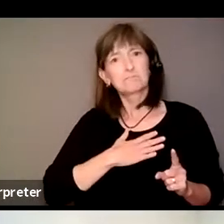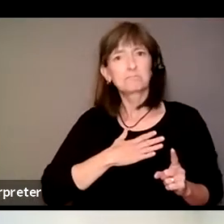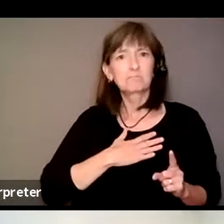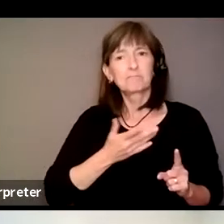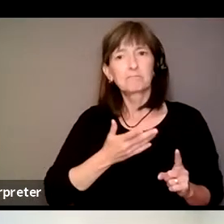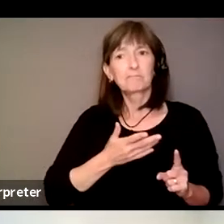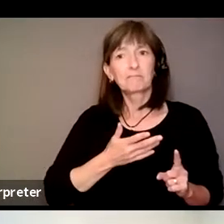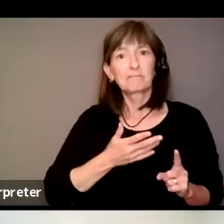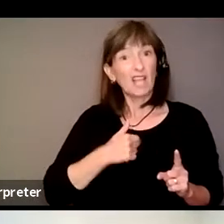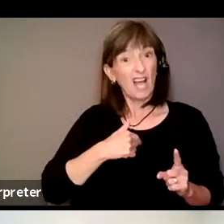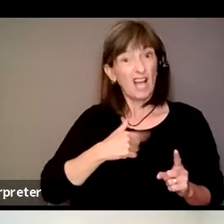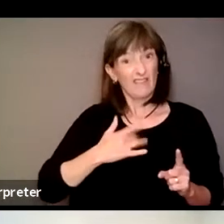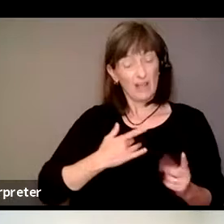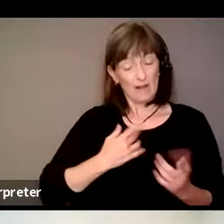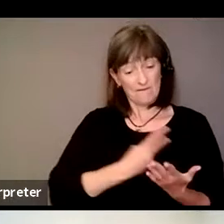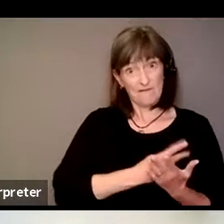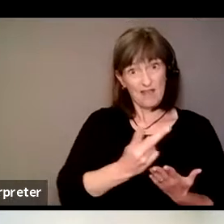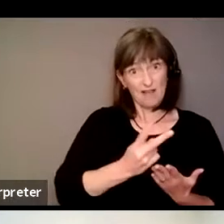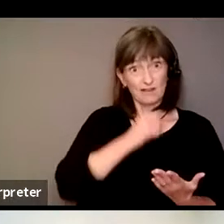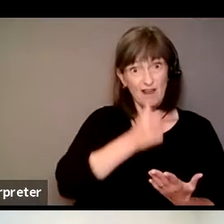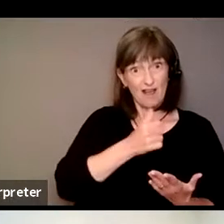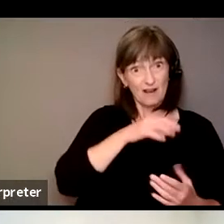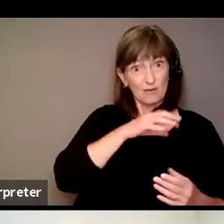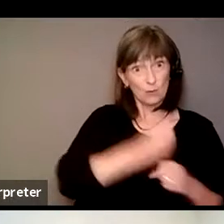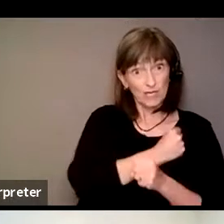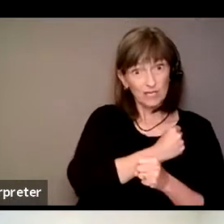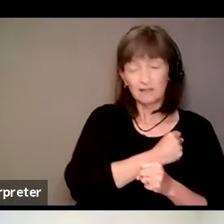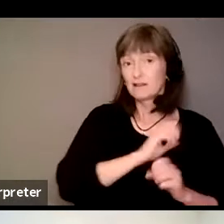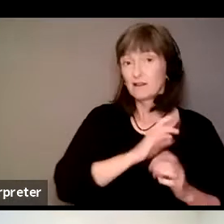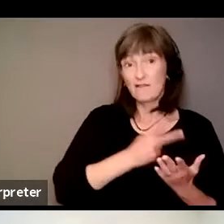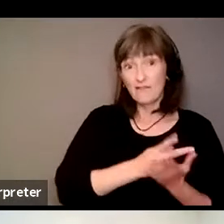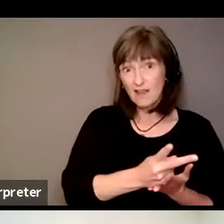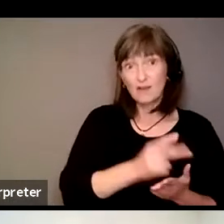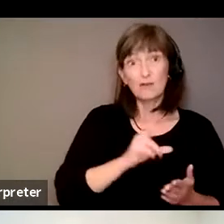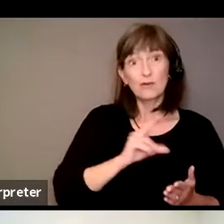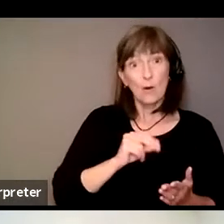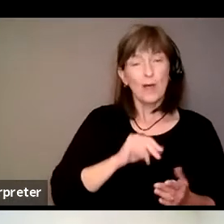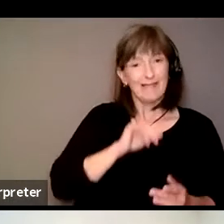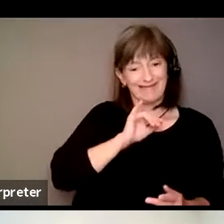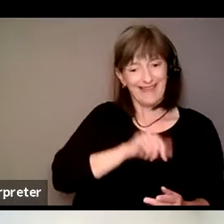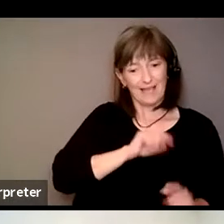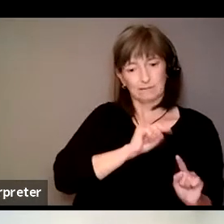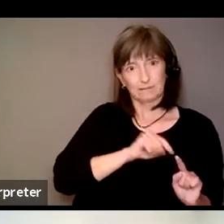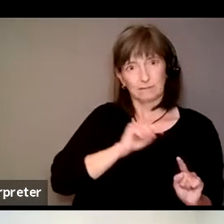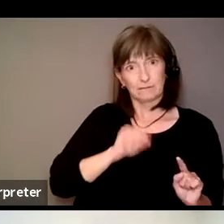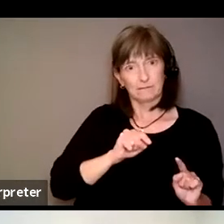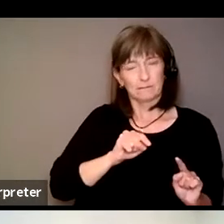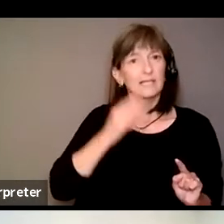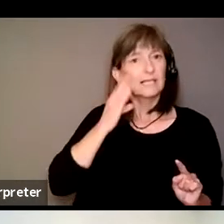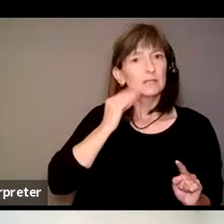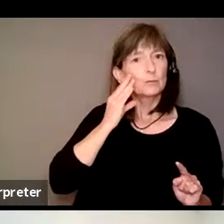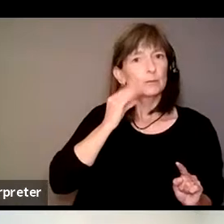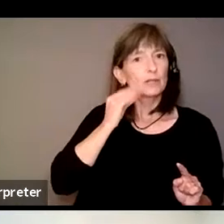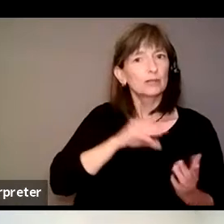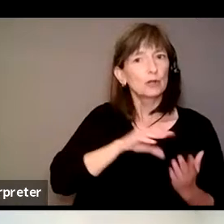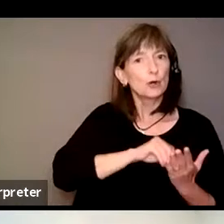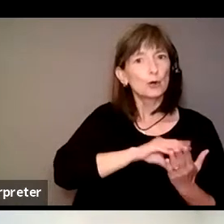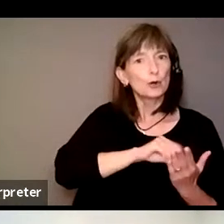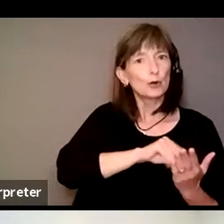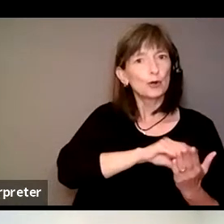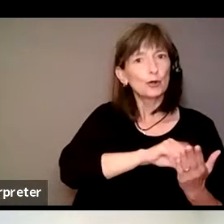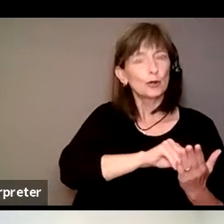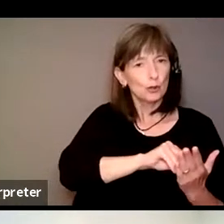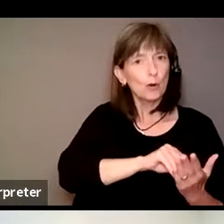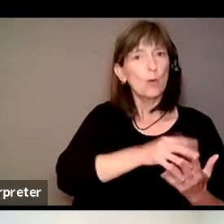I failed to get elected. Right. I look at it as, you know, those were such great experiences for me. I learned